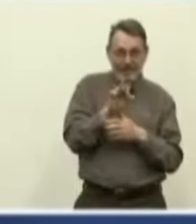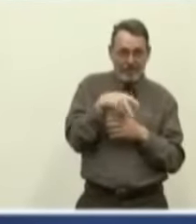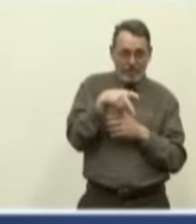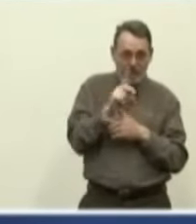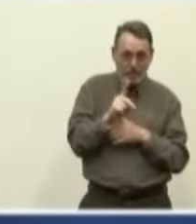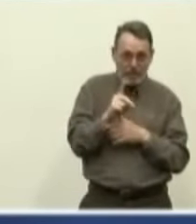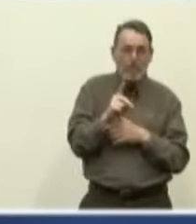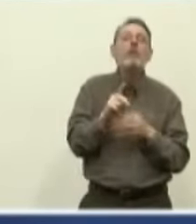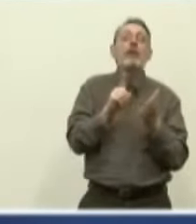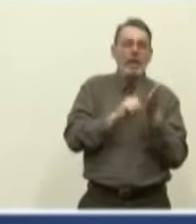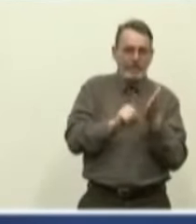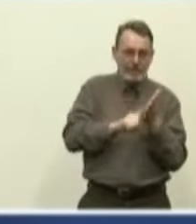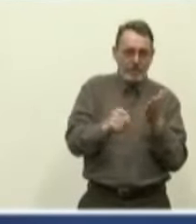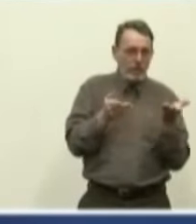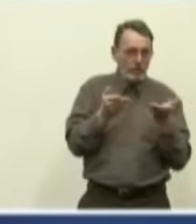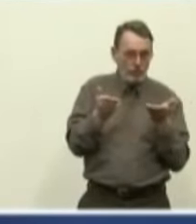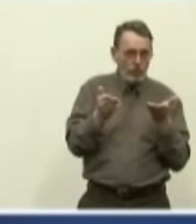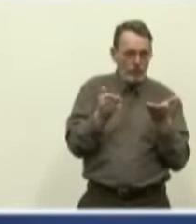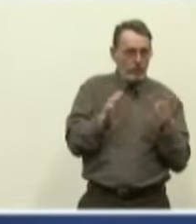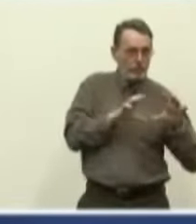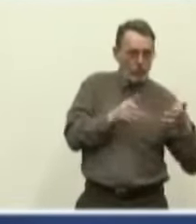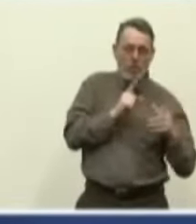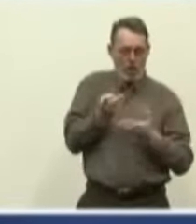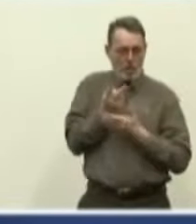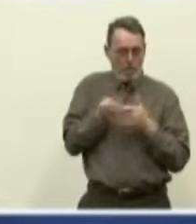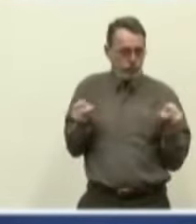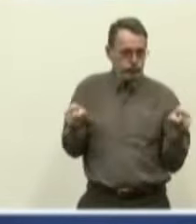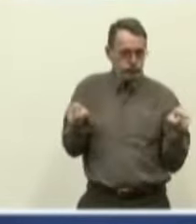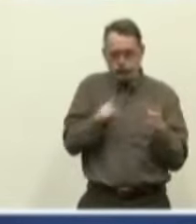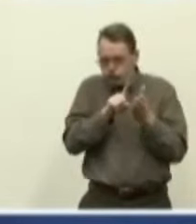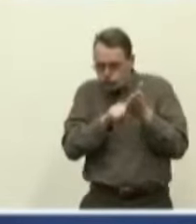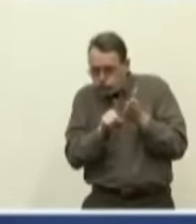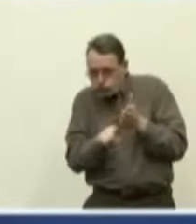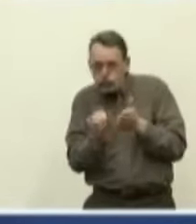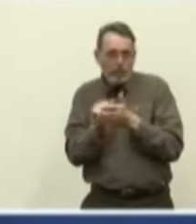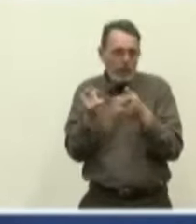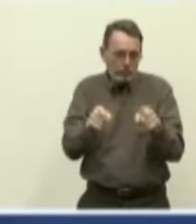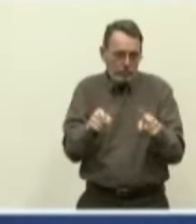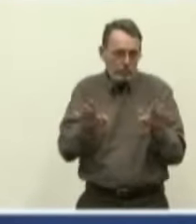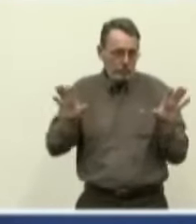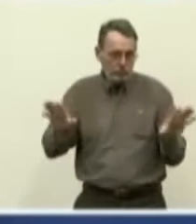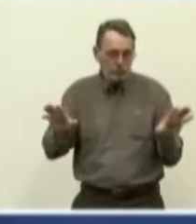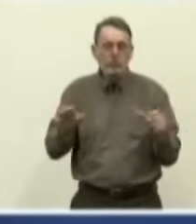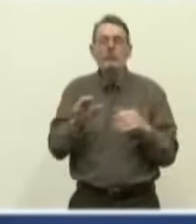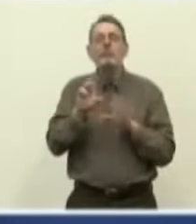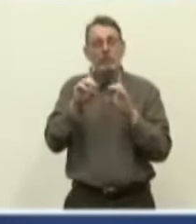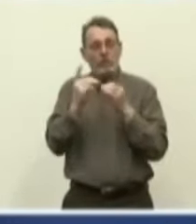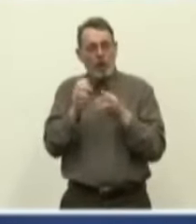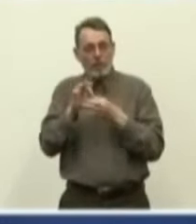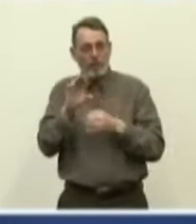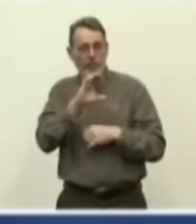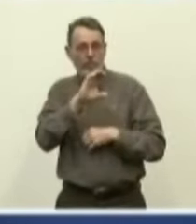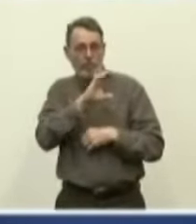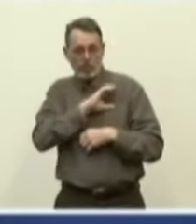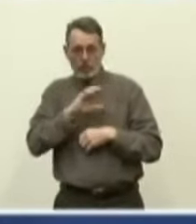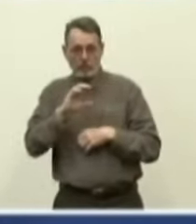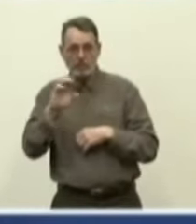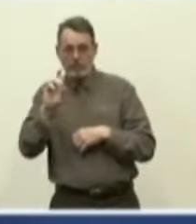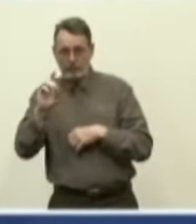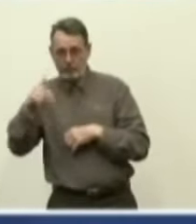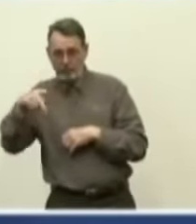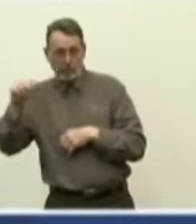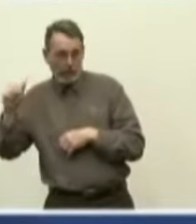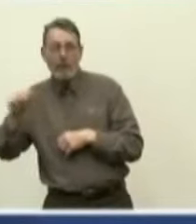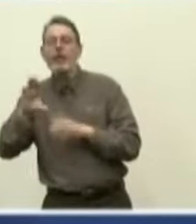Investigative Services Detail are conducting an investigation into this incident. The Department of Police Accountability is conducting